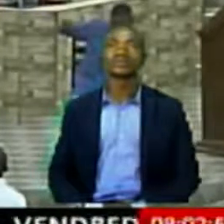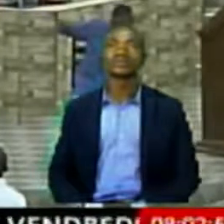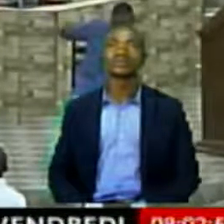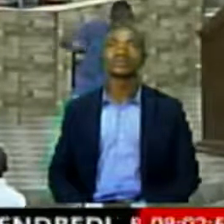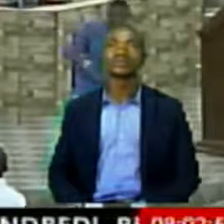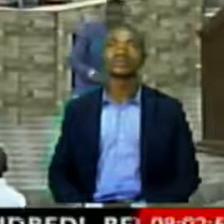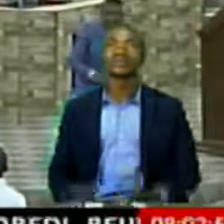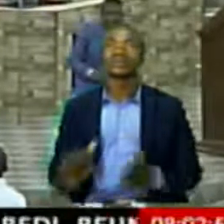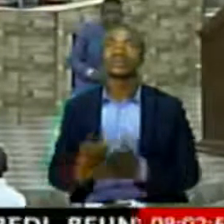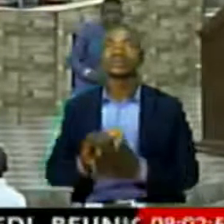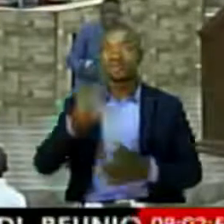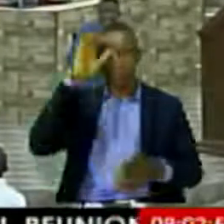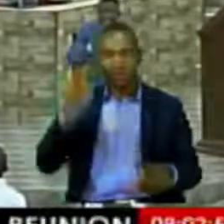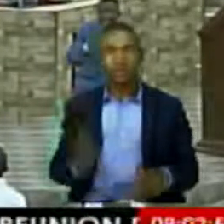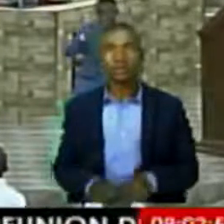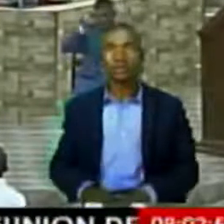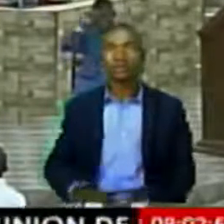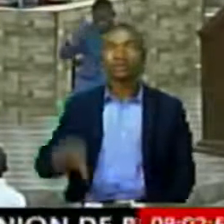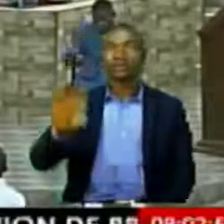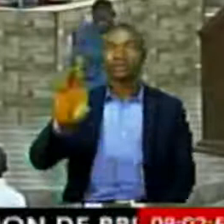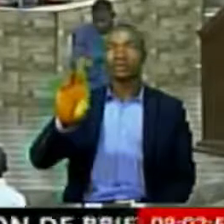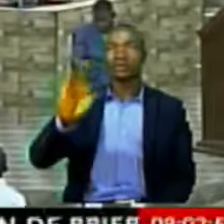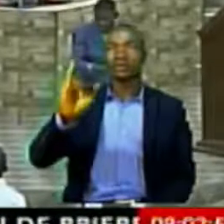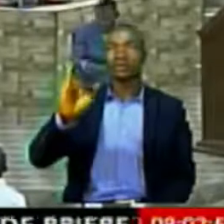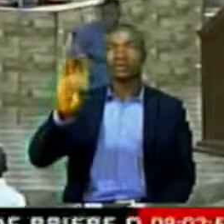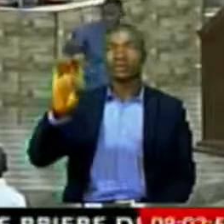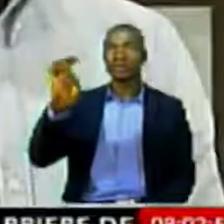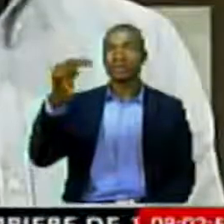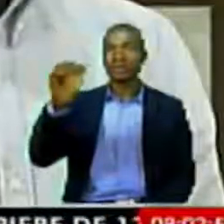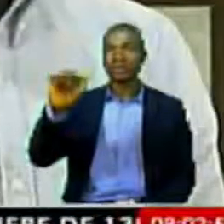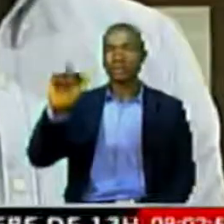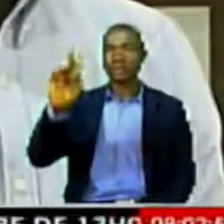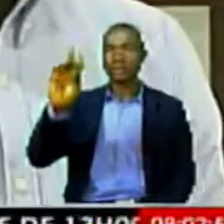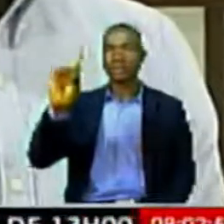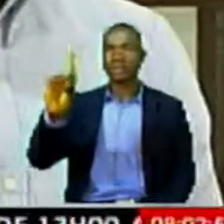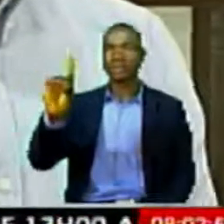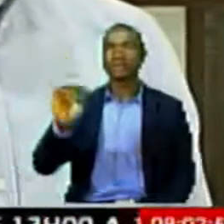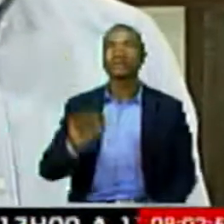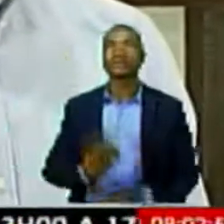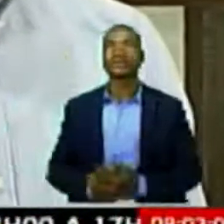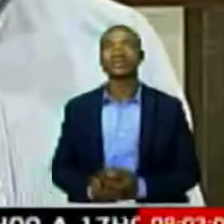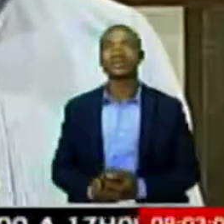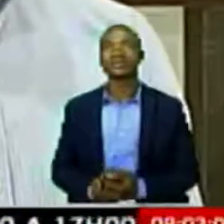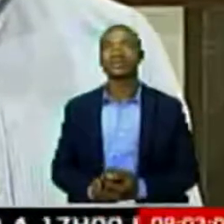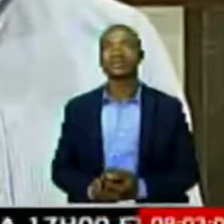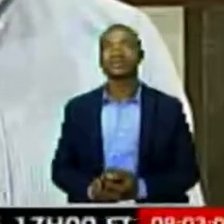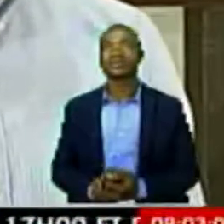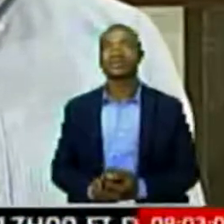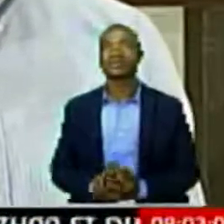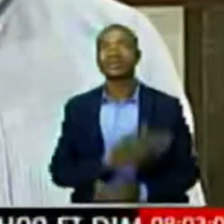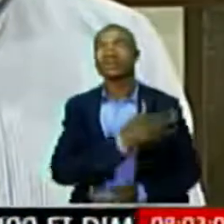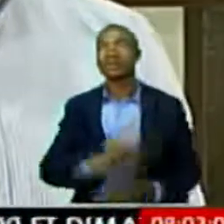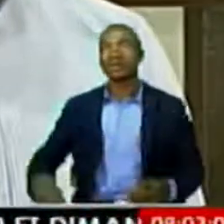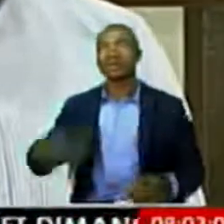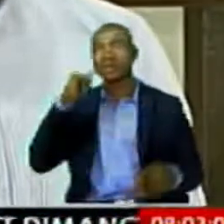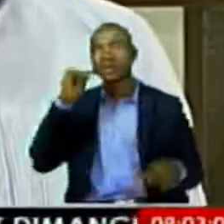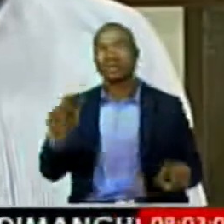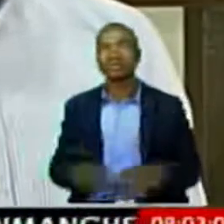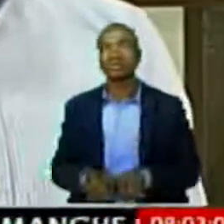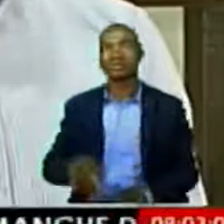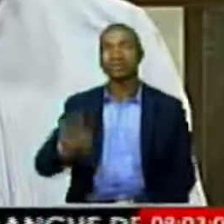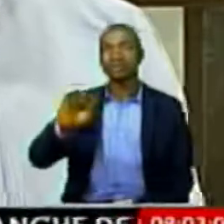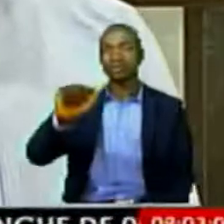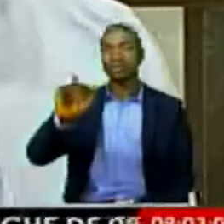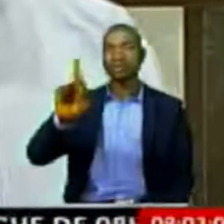left hand. C'est le frère Richard Nkolongoy. It's brother Richard Nkolongoy. Et la sœur Sarah Mbuya.